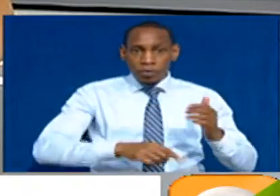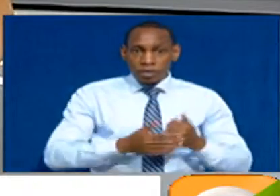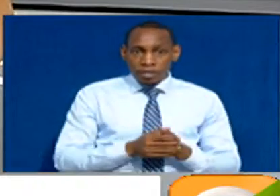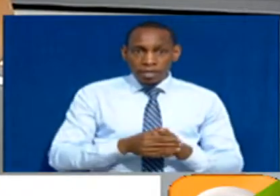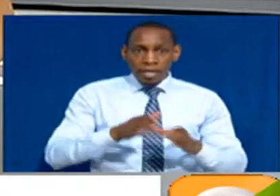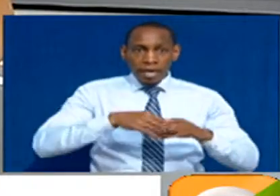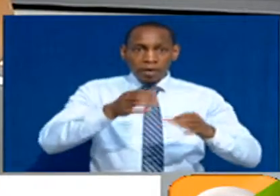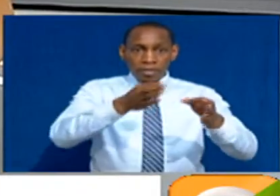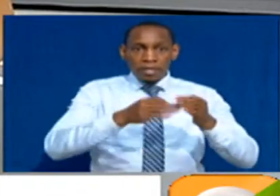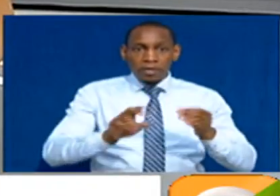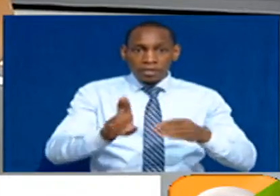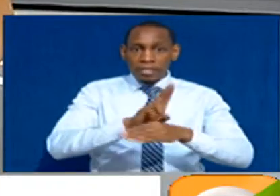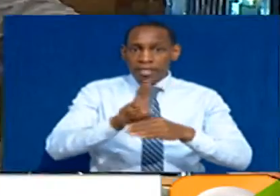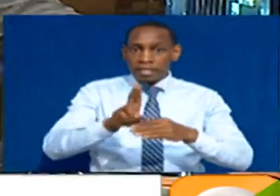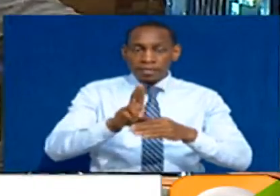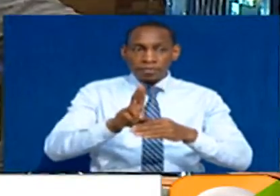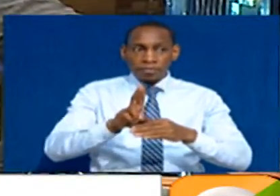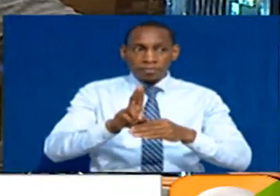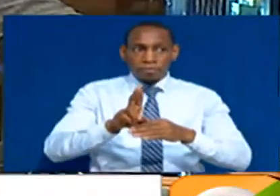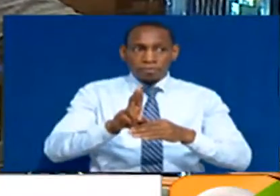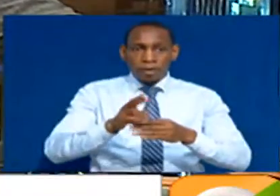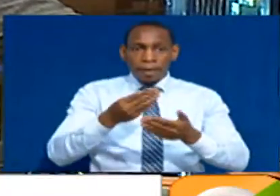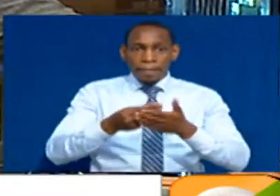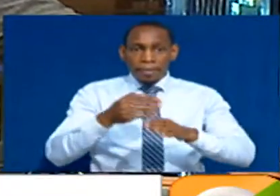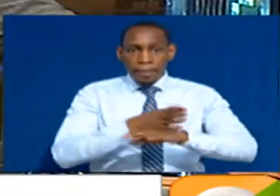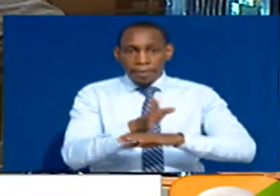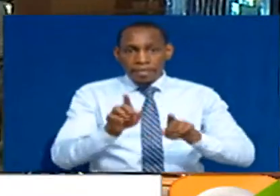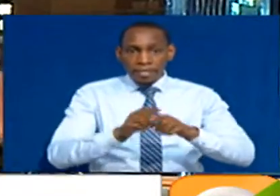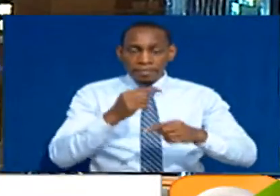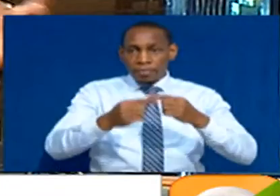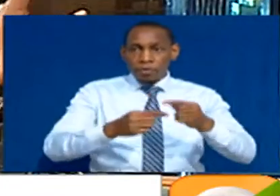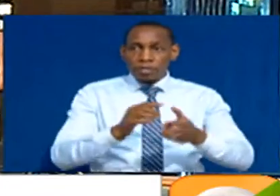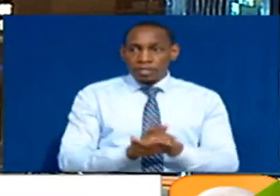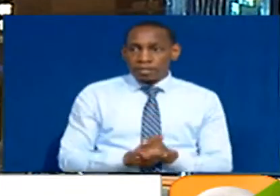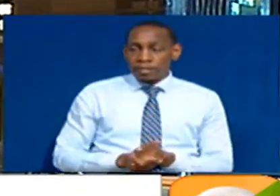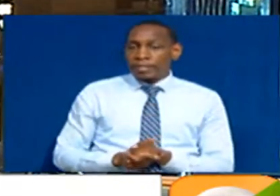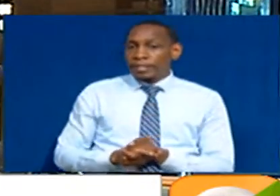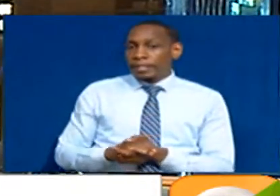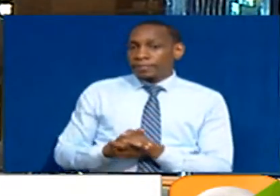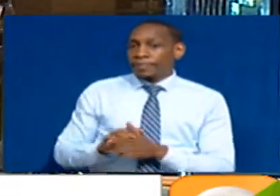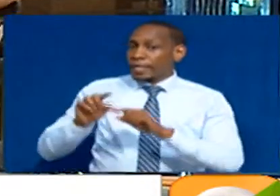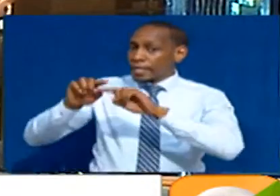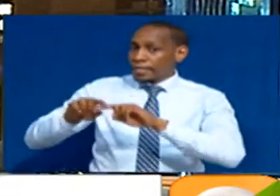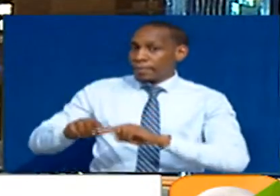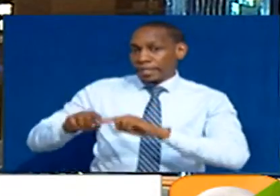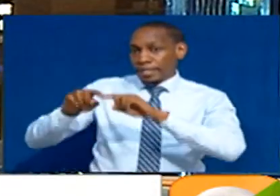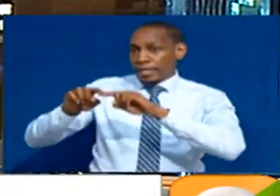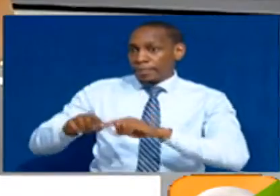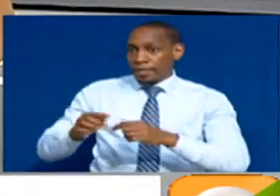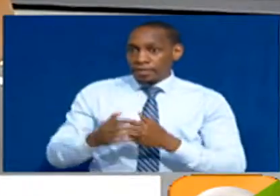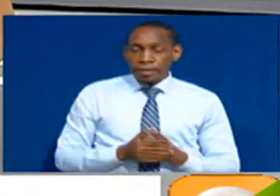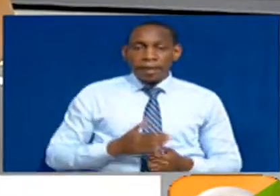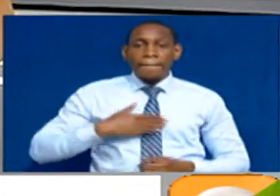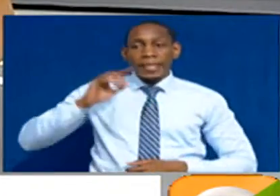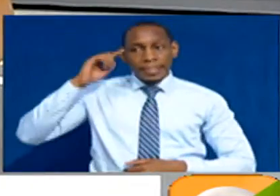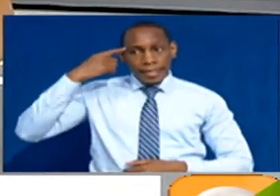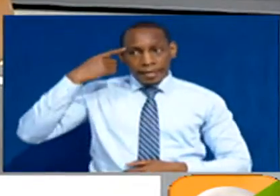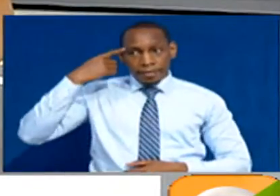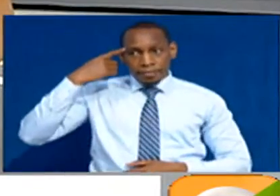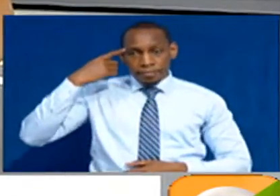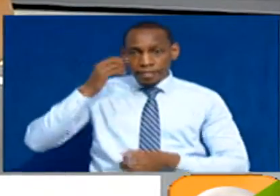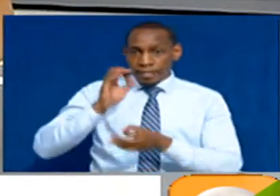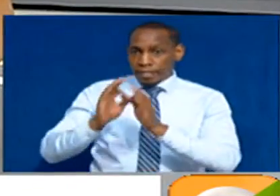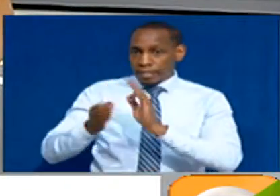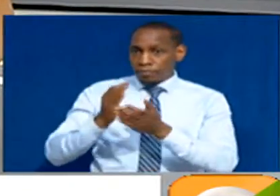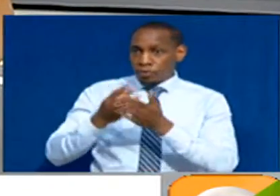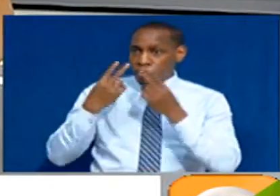that offshore accounts have been used to launder money and carry out debt, you know, illegal transactions. Don't you understand why Kenyans would respond? I think if